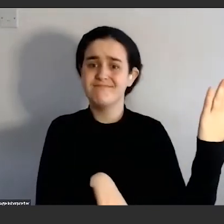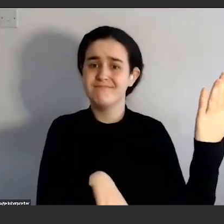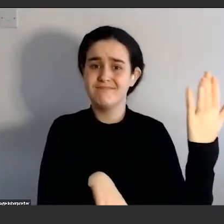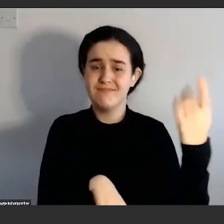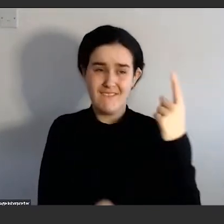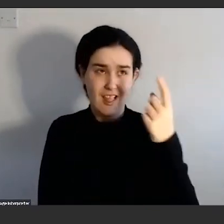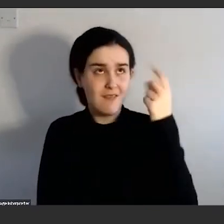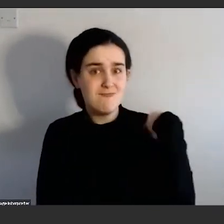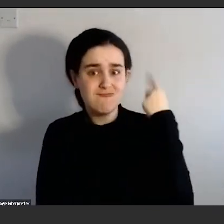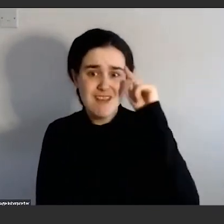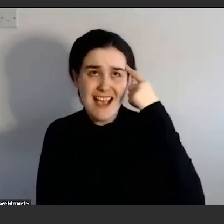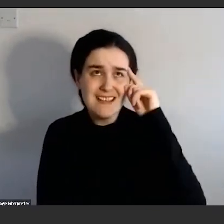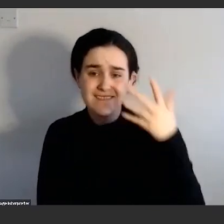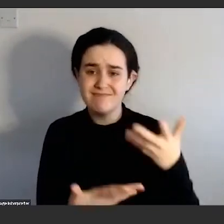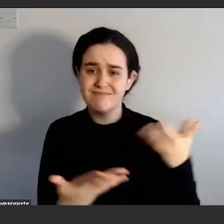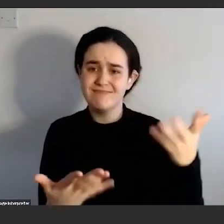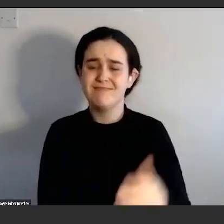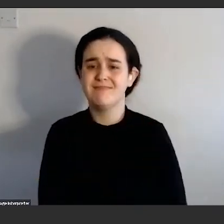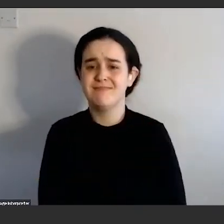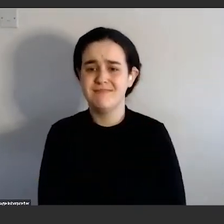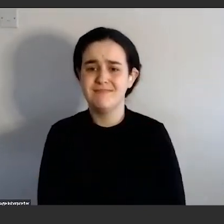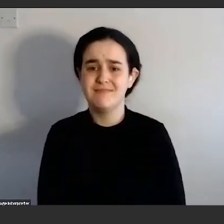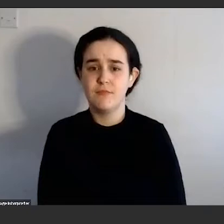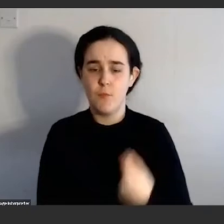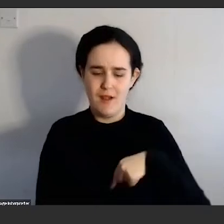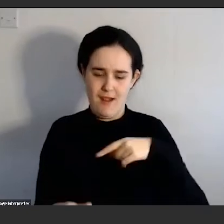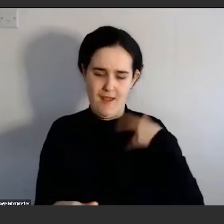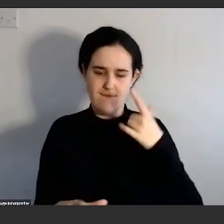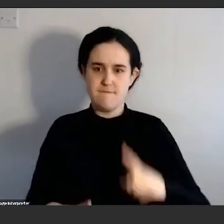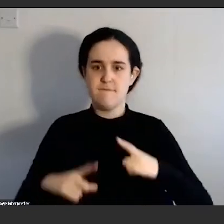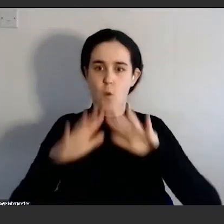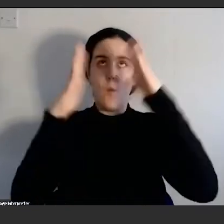We can live in a world that we decide.